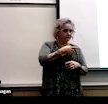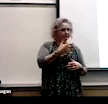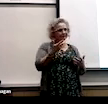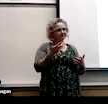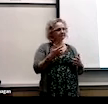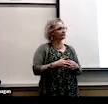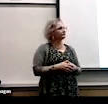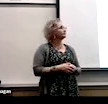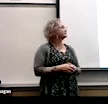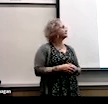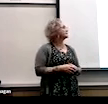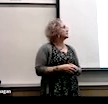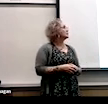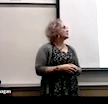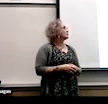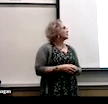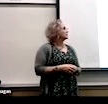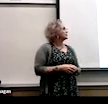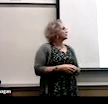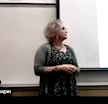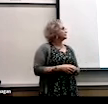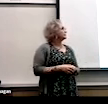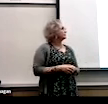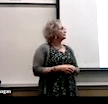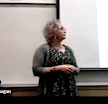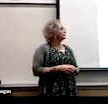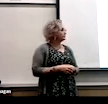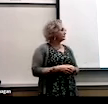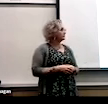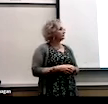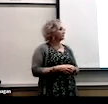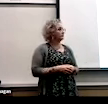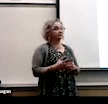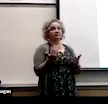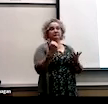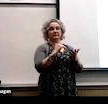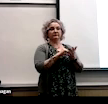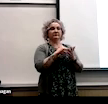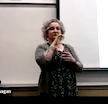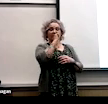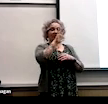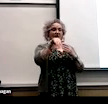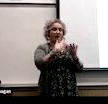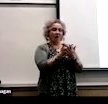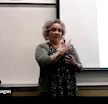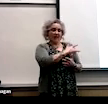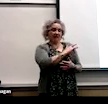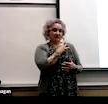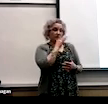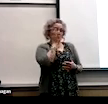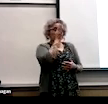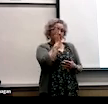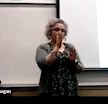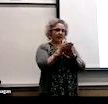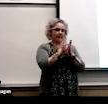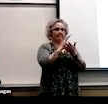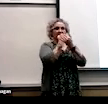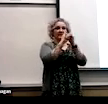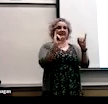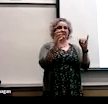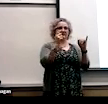Transition readiness measures, as we said, are not for everyone. Not everyone is expected to achieve self-management. Some of the questions may apply, others may